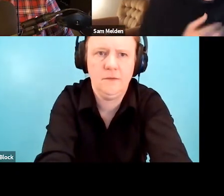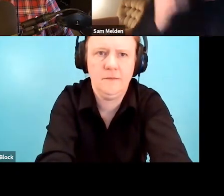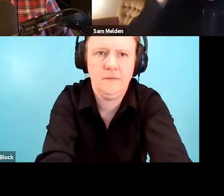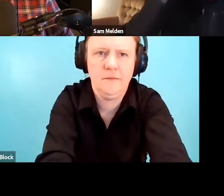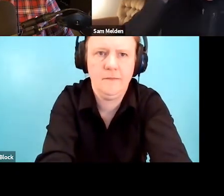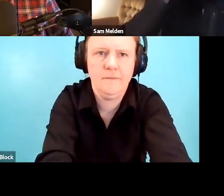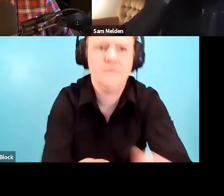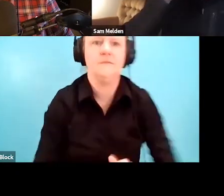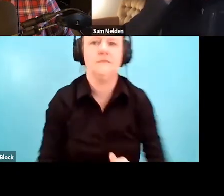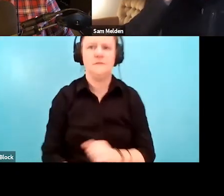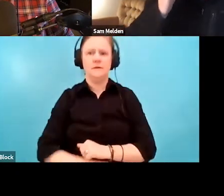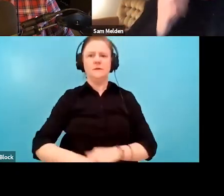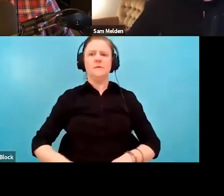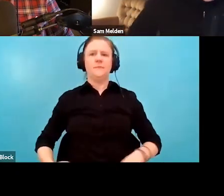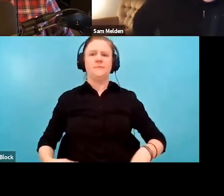anything.